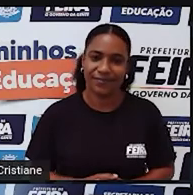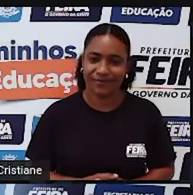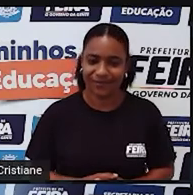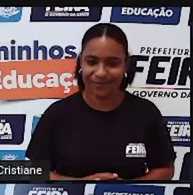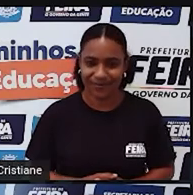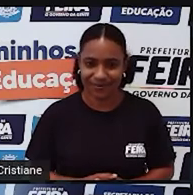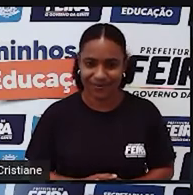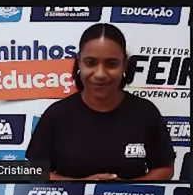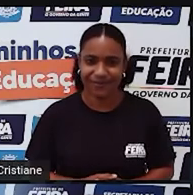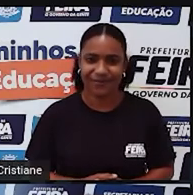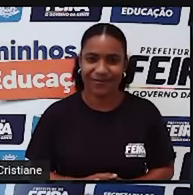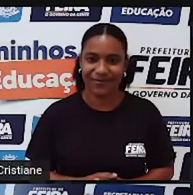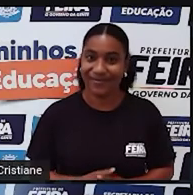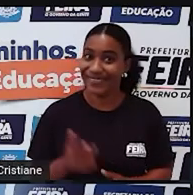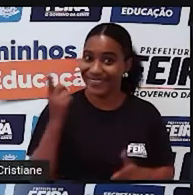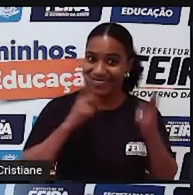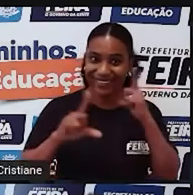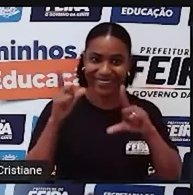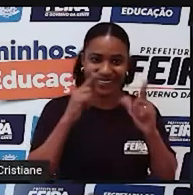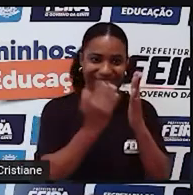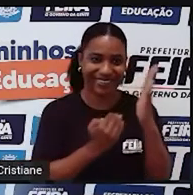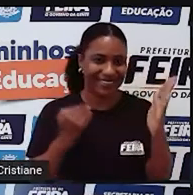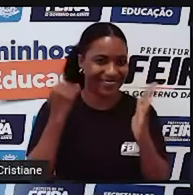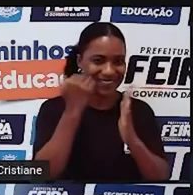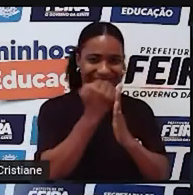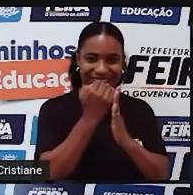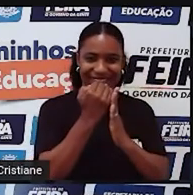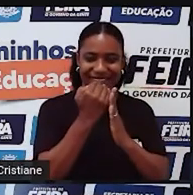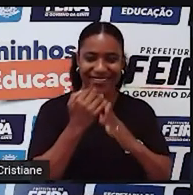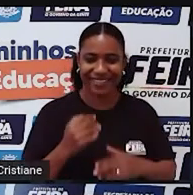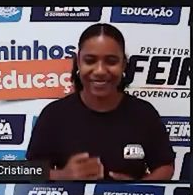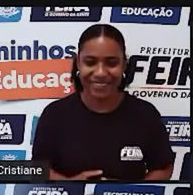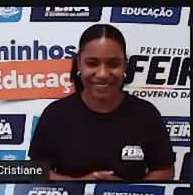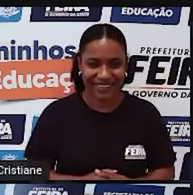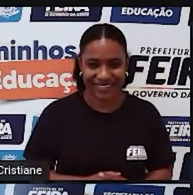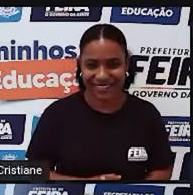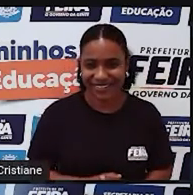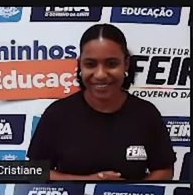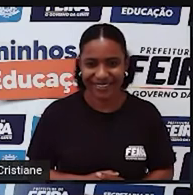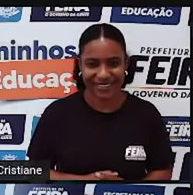Bye. Bônus. Nice to meet you.